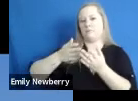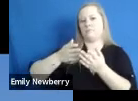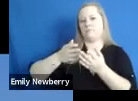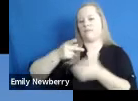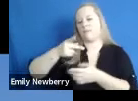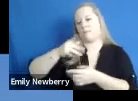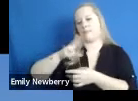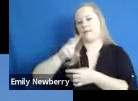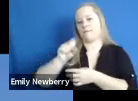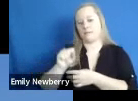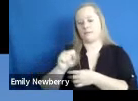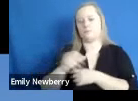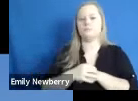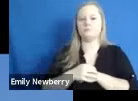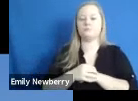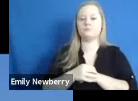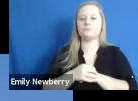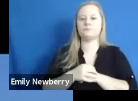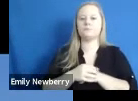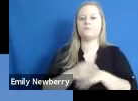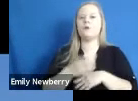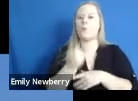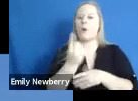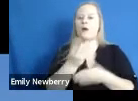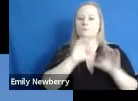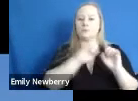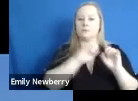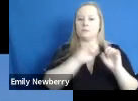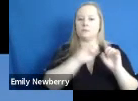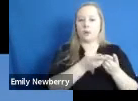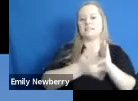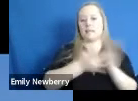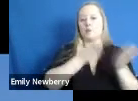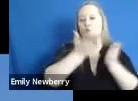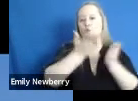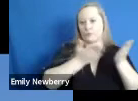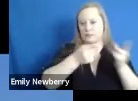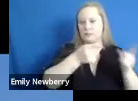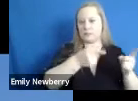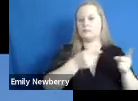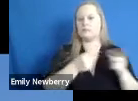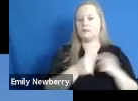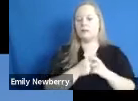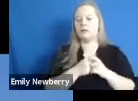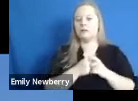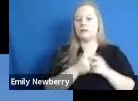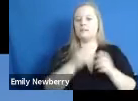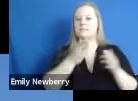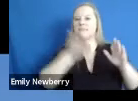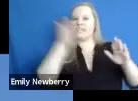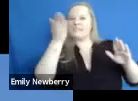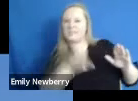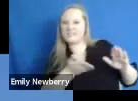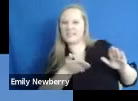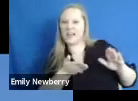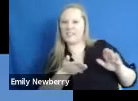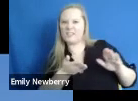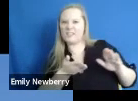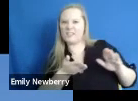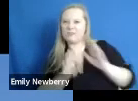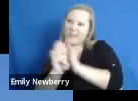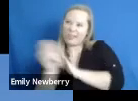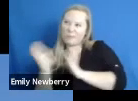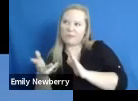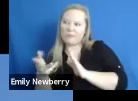All right, this is one of our departments, technical services. It's actually a technical services / on-farm development.